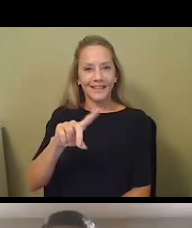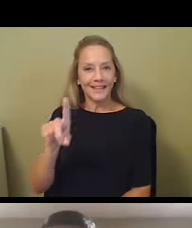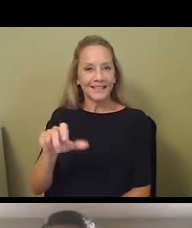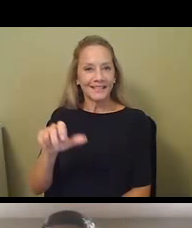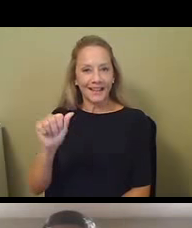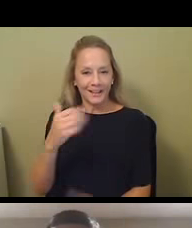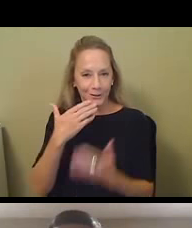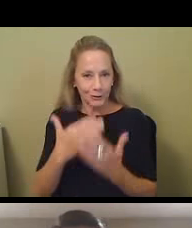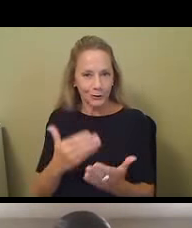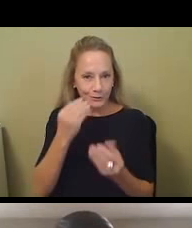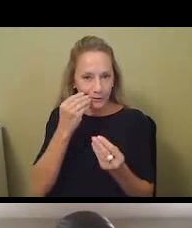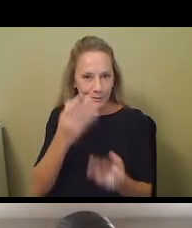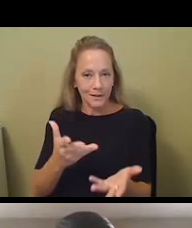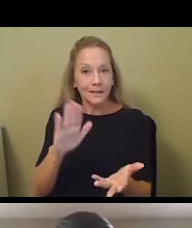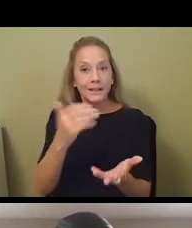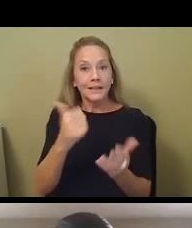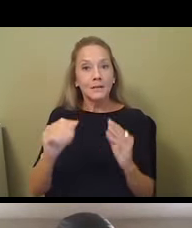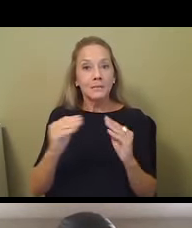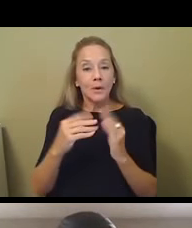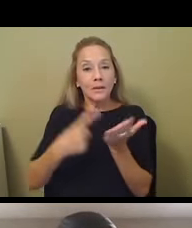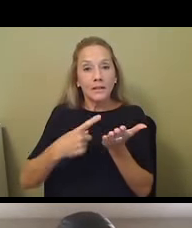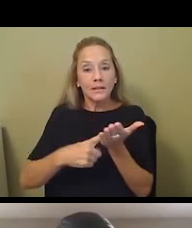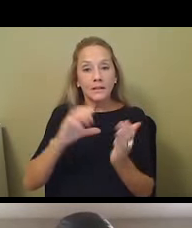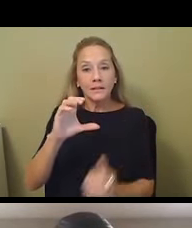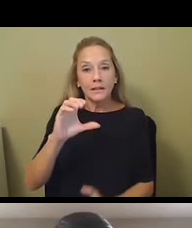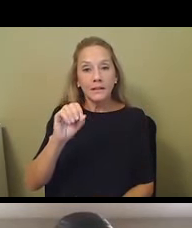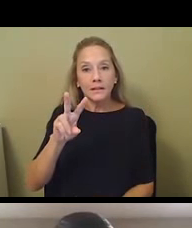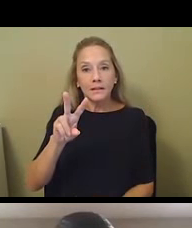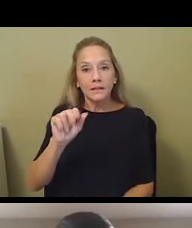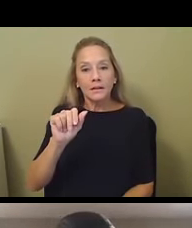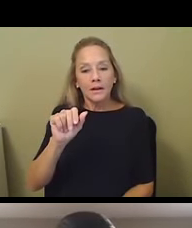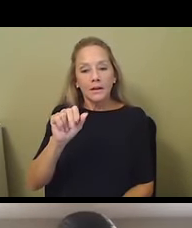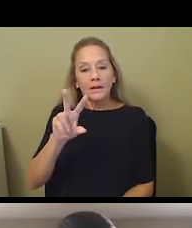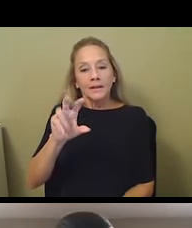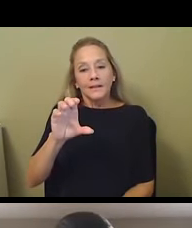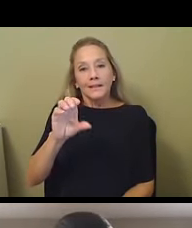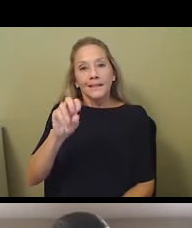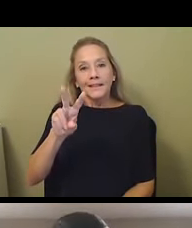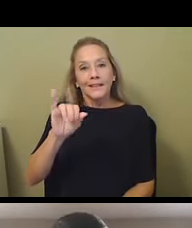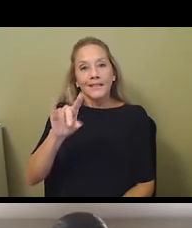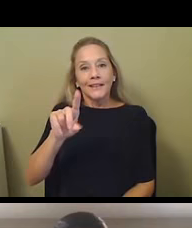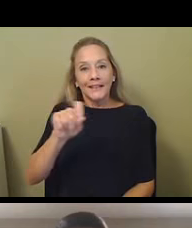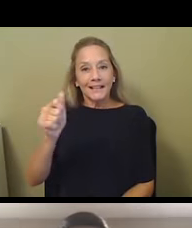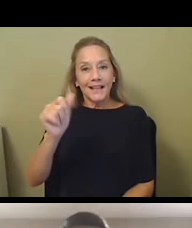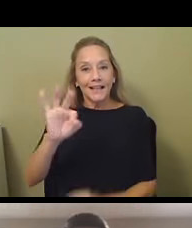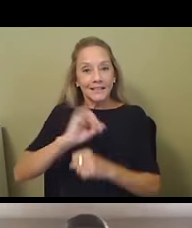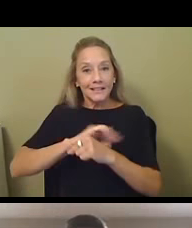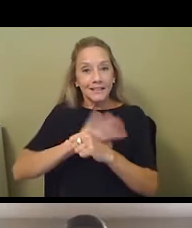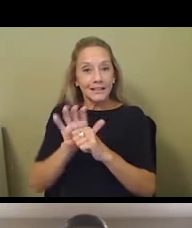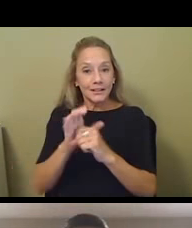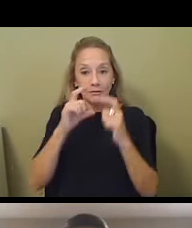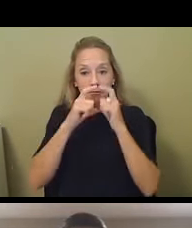Any other discussion on COVID-19 face covering regulation review and discussion?